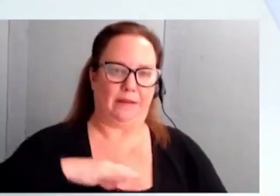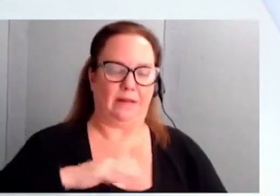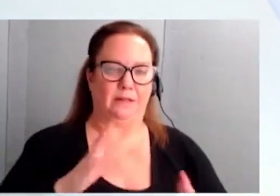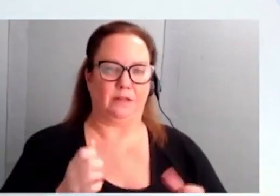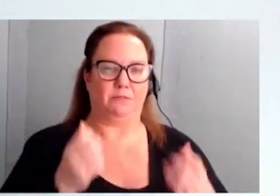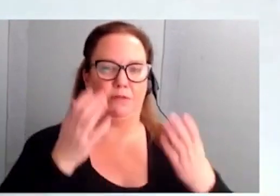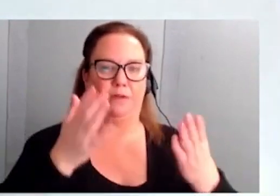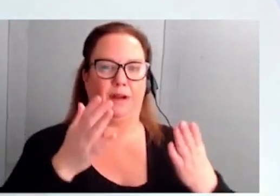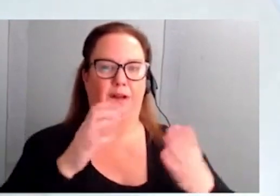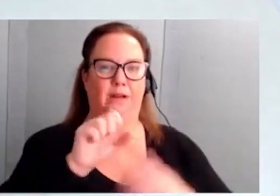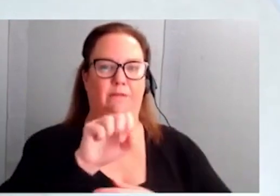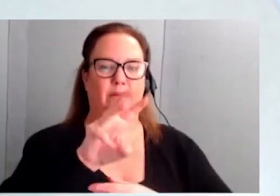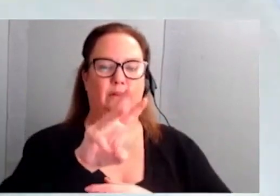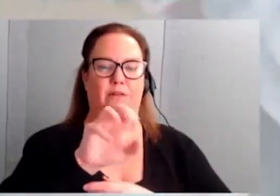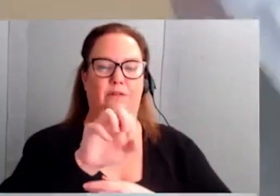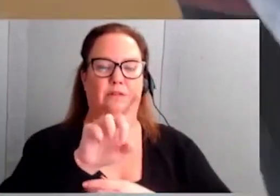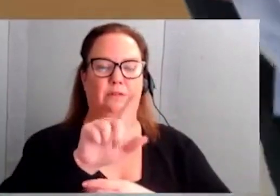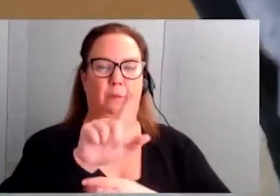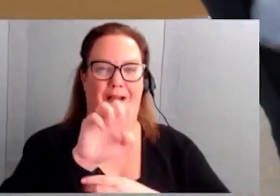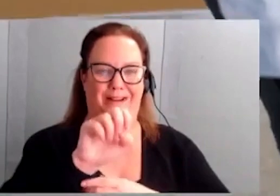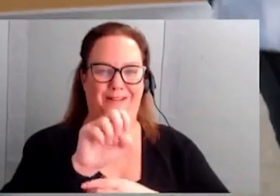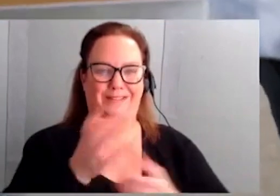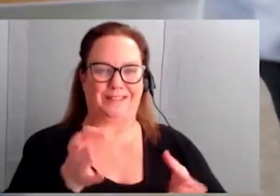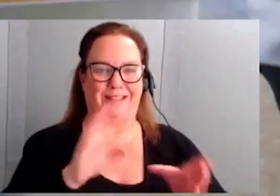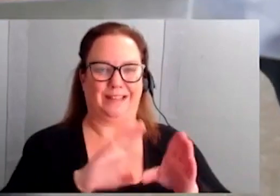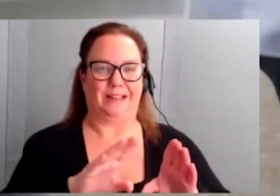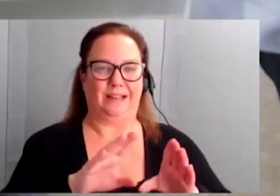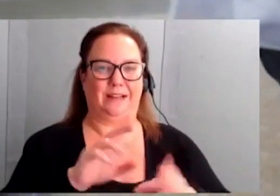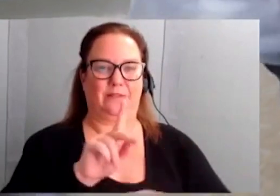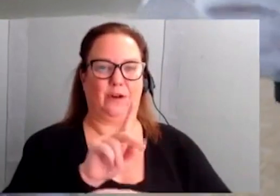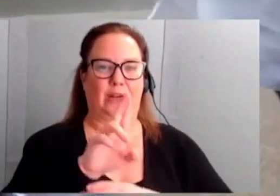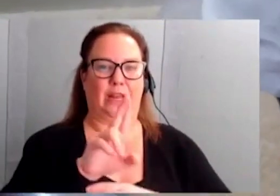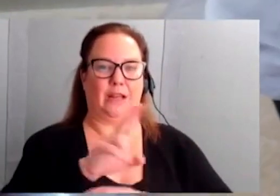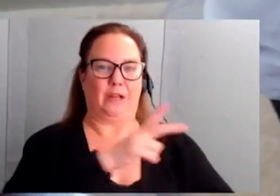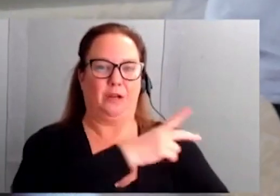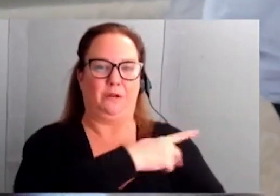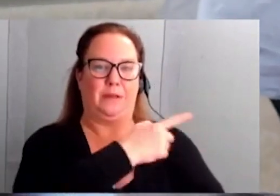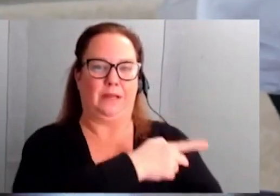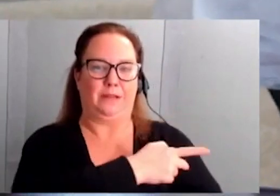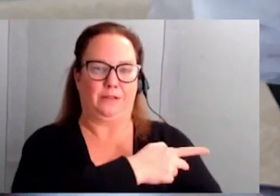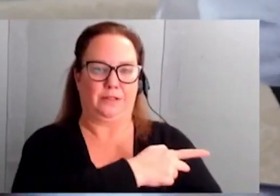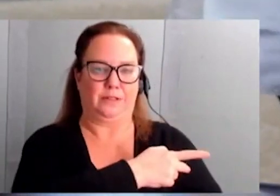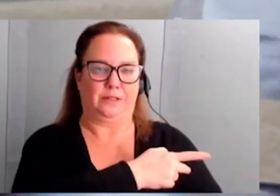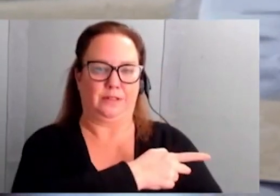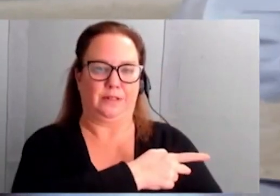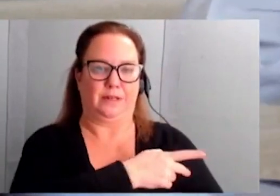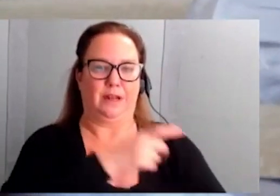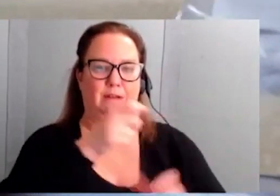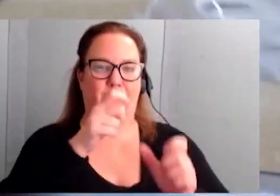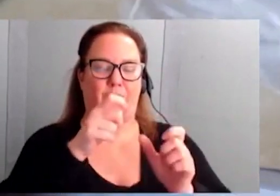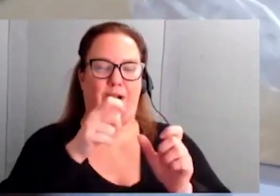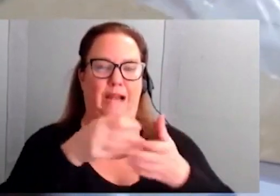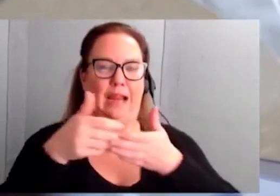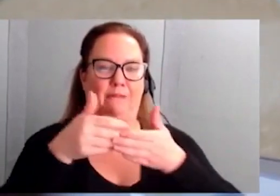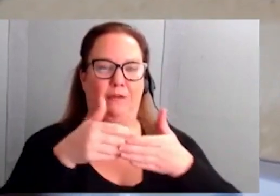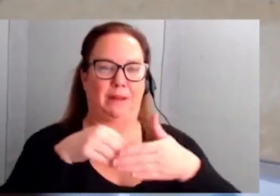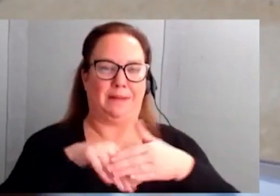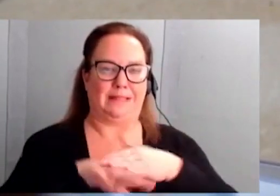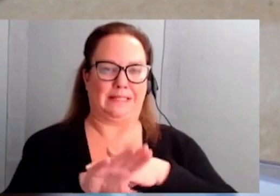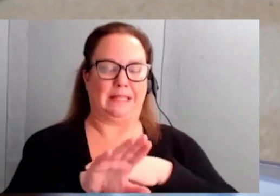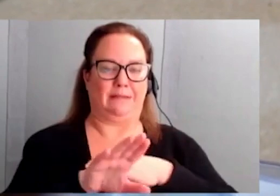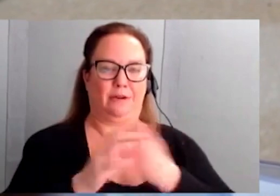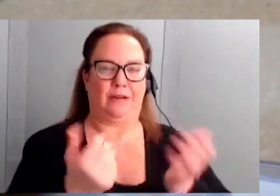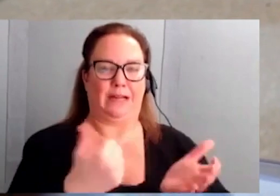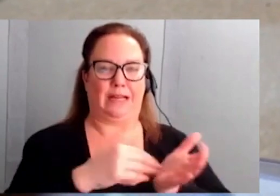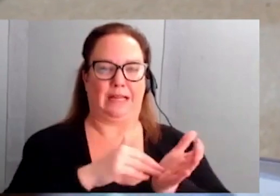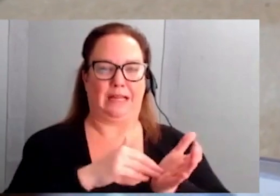swaddles to KU patients. Our goal is to provide for every baby that's ever delivered here. And again, that's a